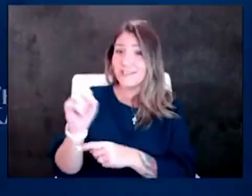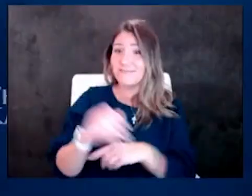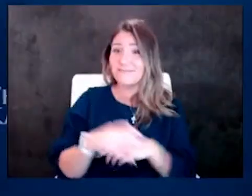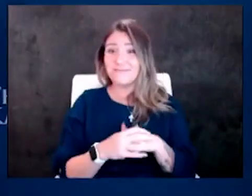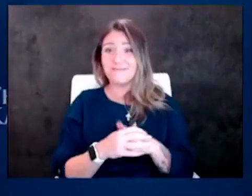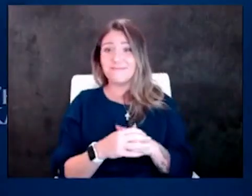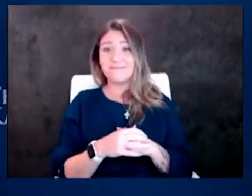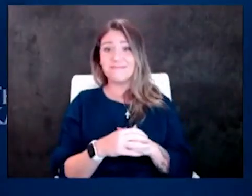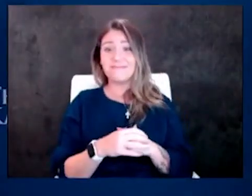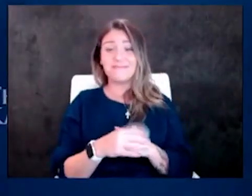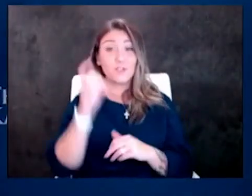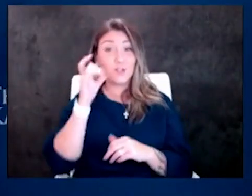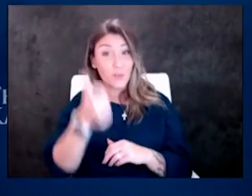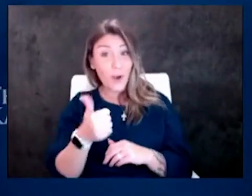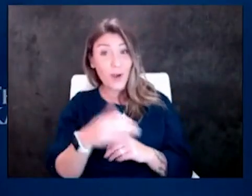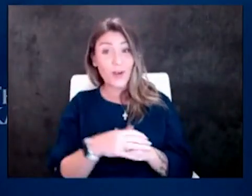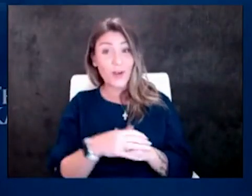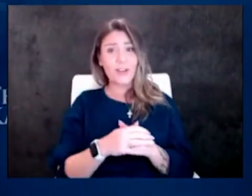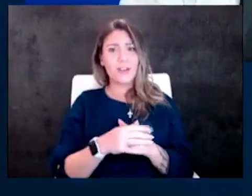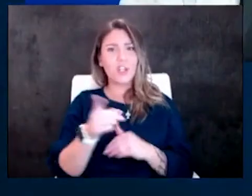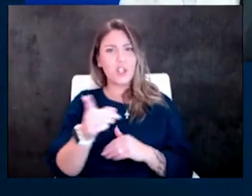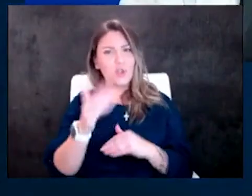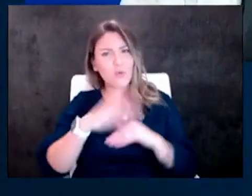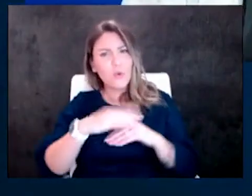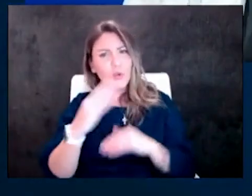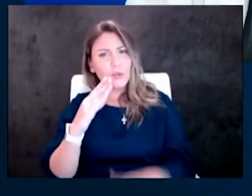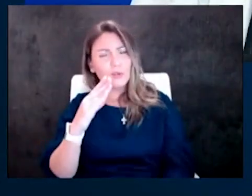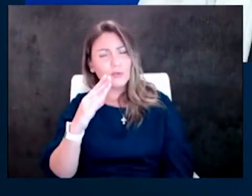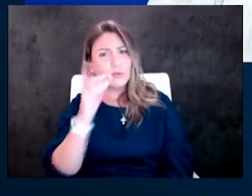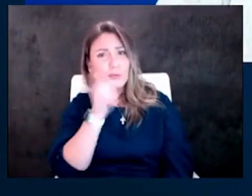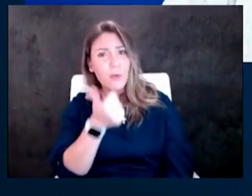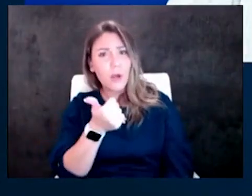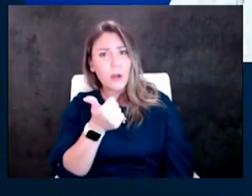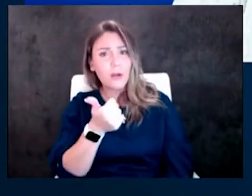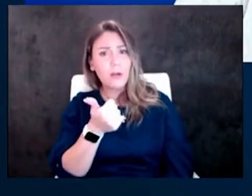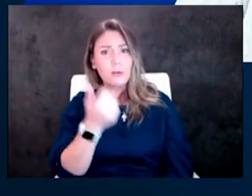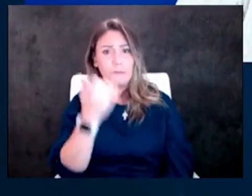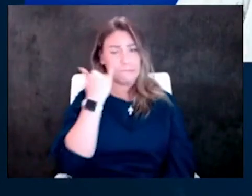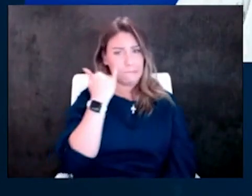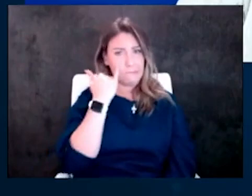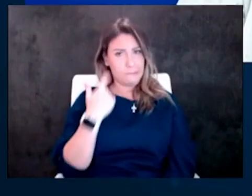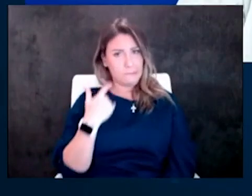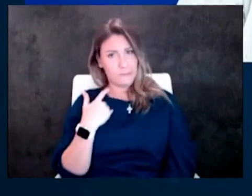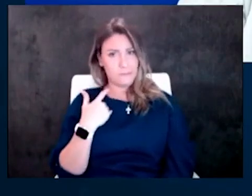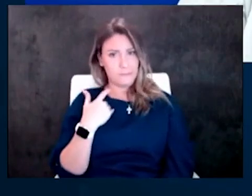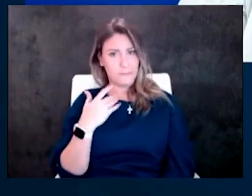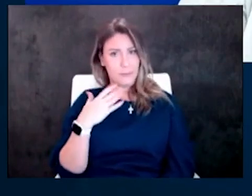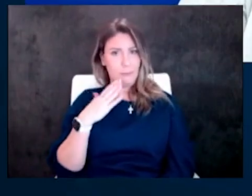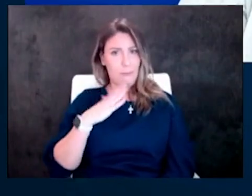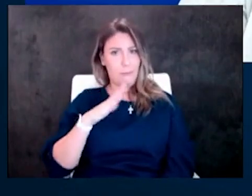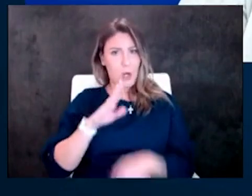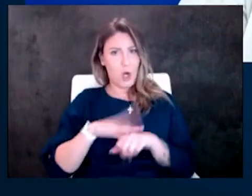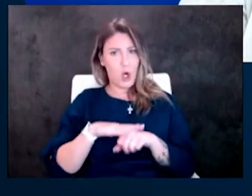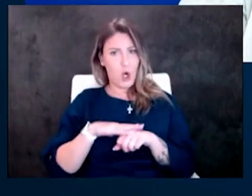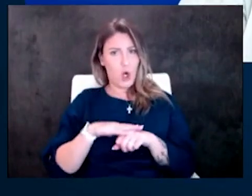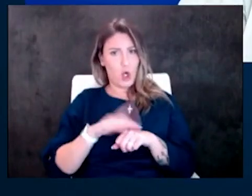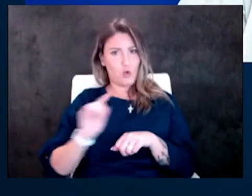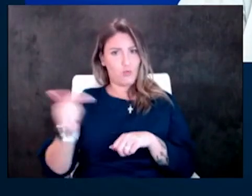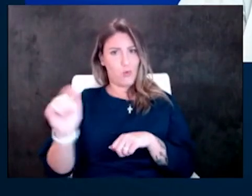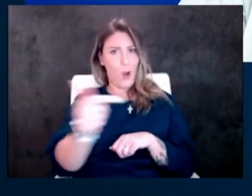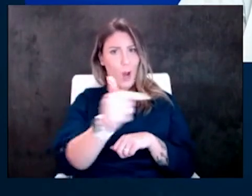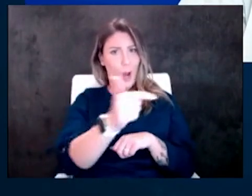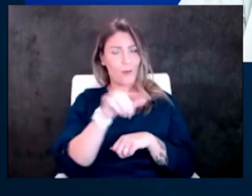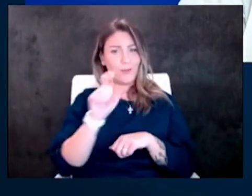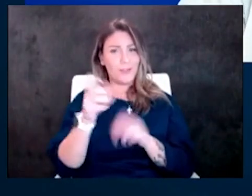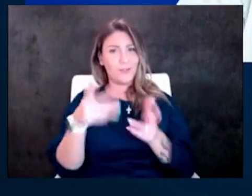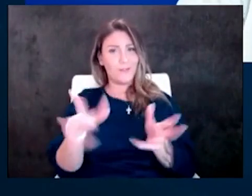tomorrow. Hey, are you on with us tomorrow? If I can get, I'm on rounds this week, and so I have to get done rounding really quickly. If I can get